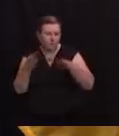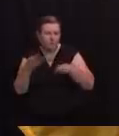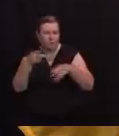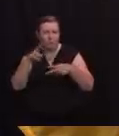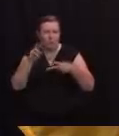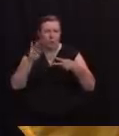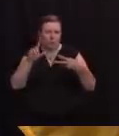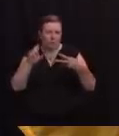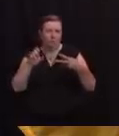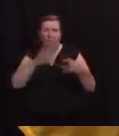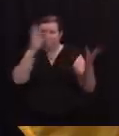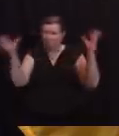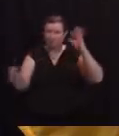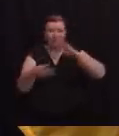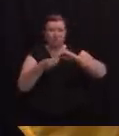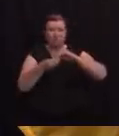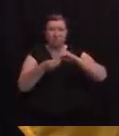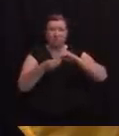of